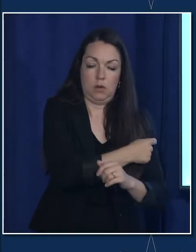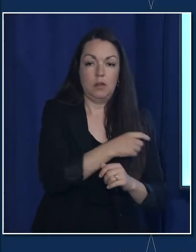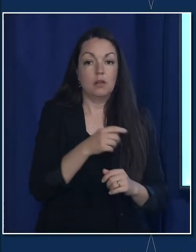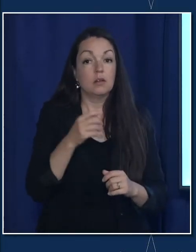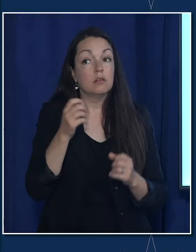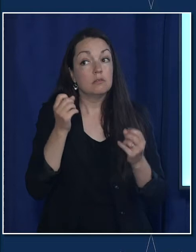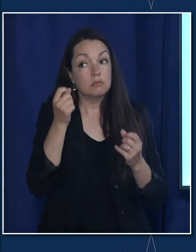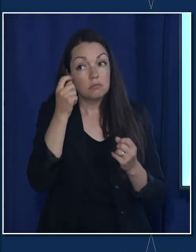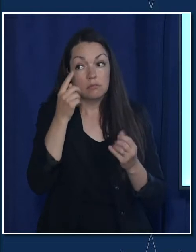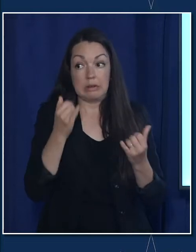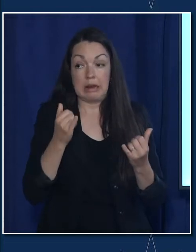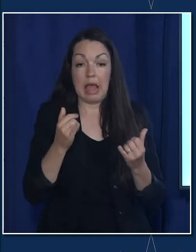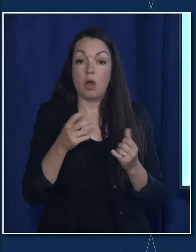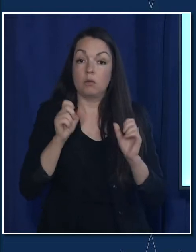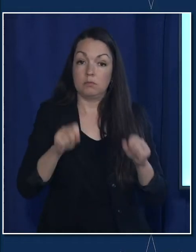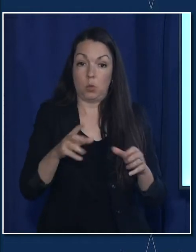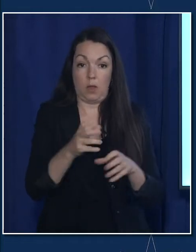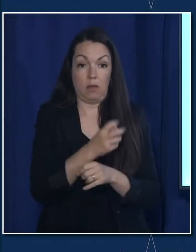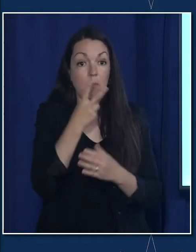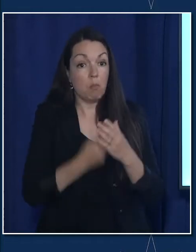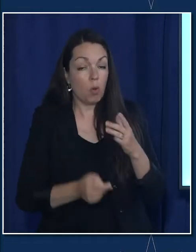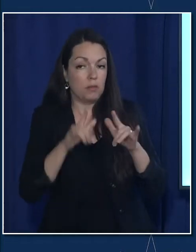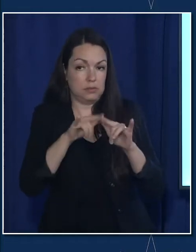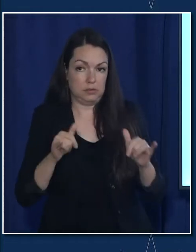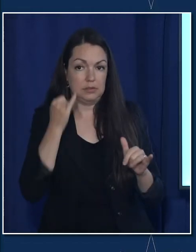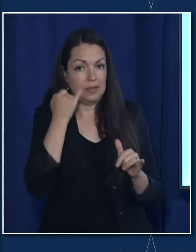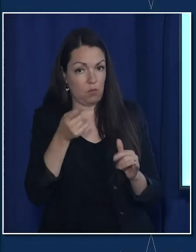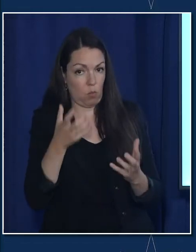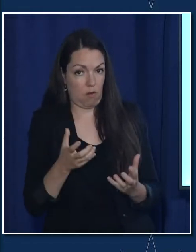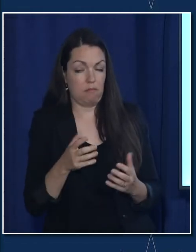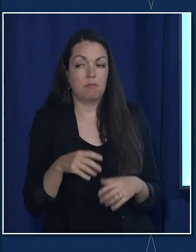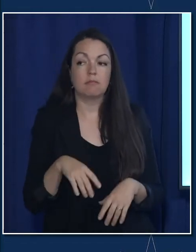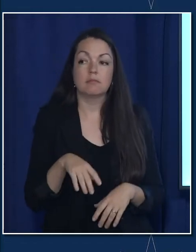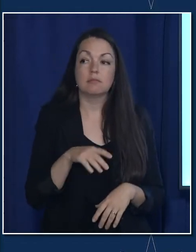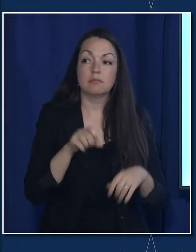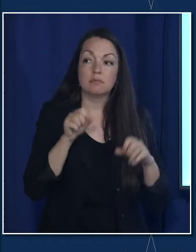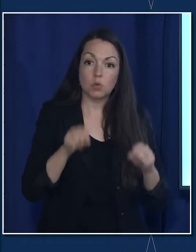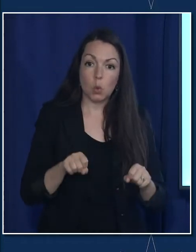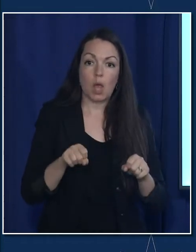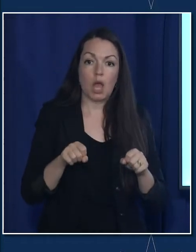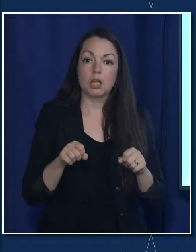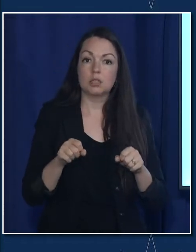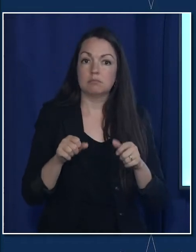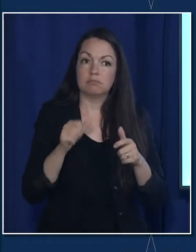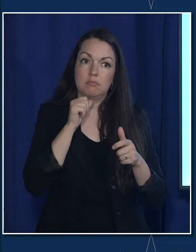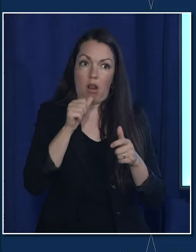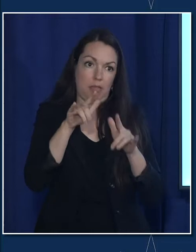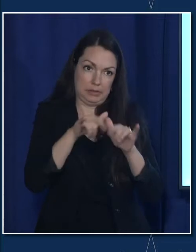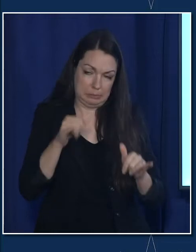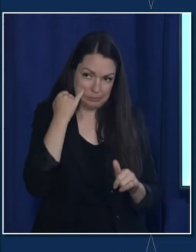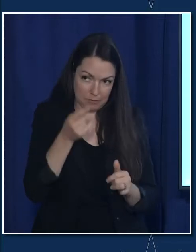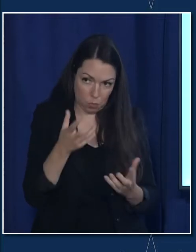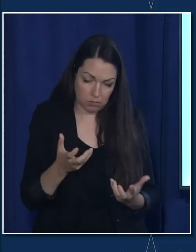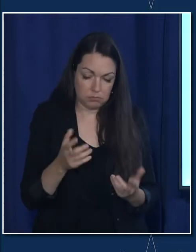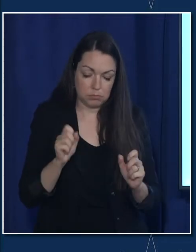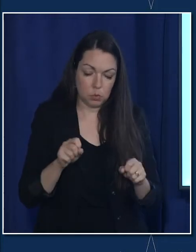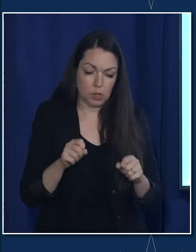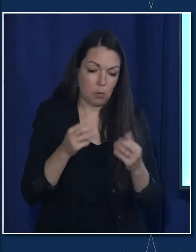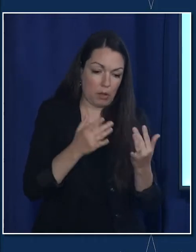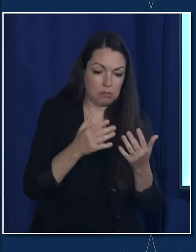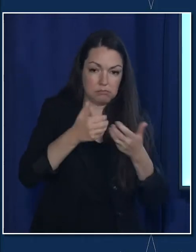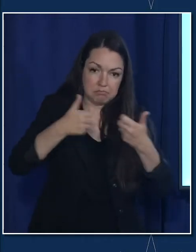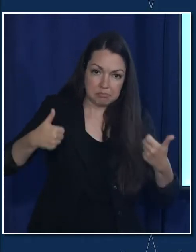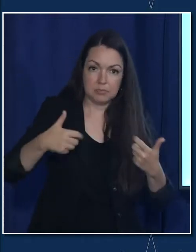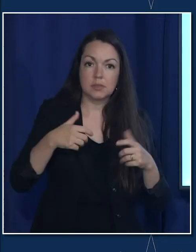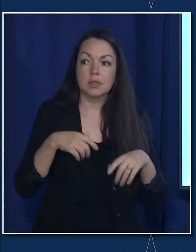both of those vaccines at the same time if people want to. You are also welcome to separate those. those, but it is important that everybody over the